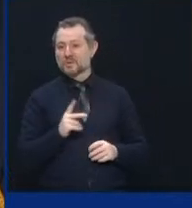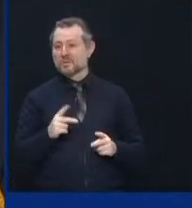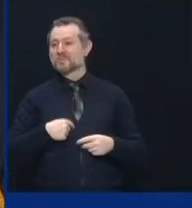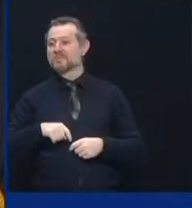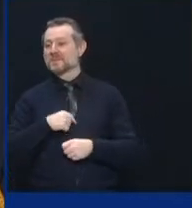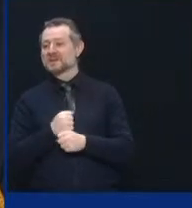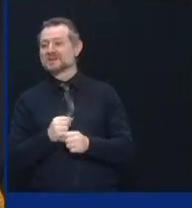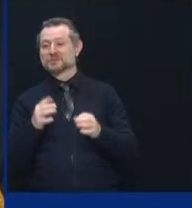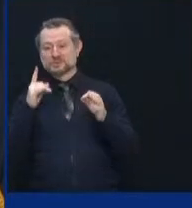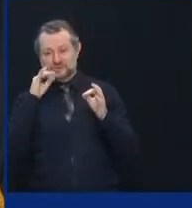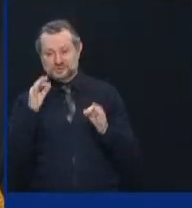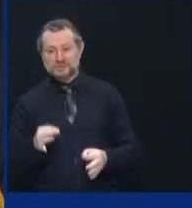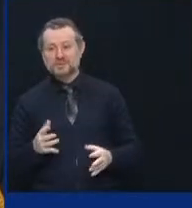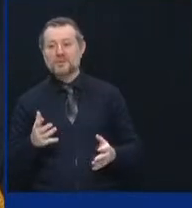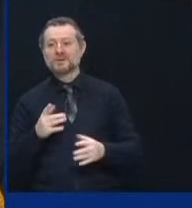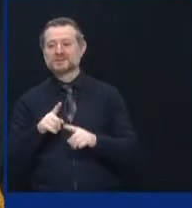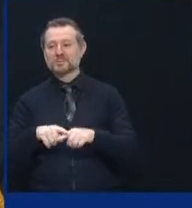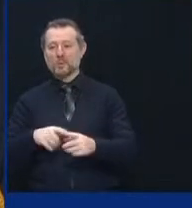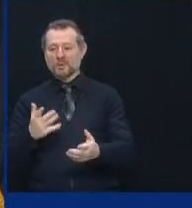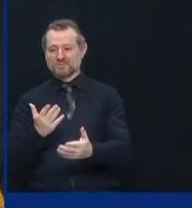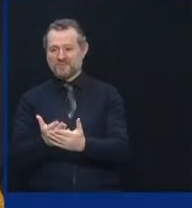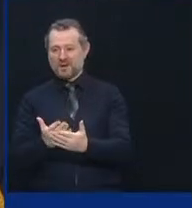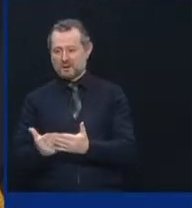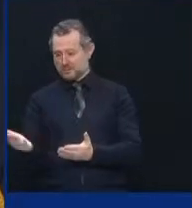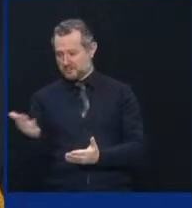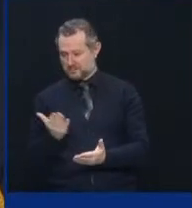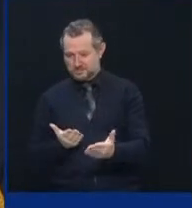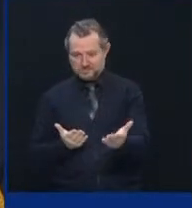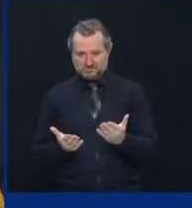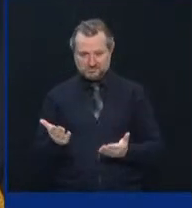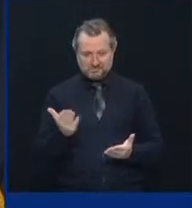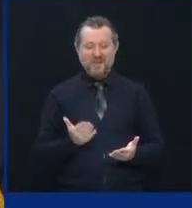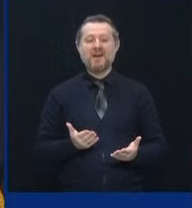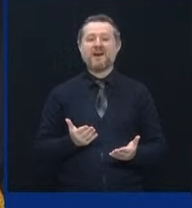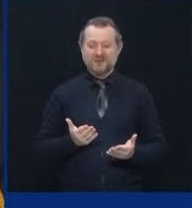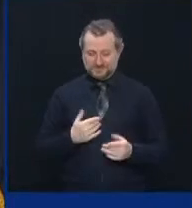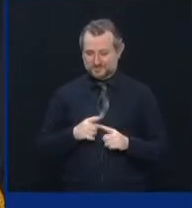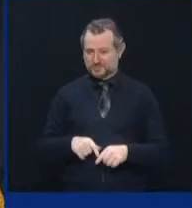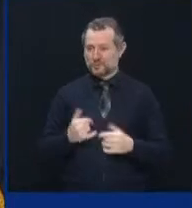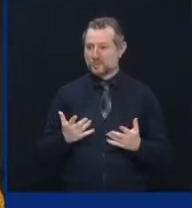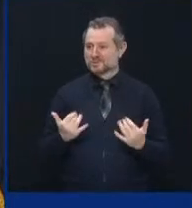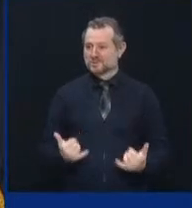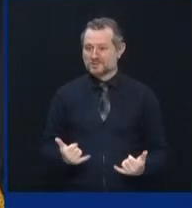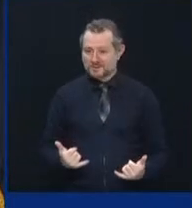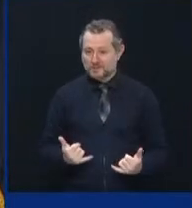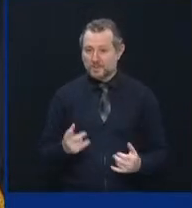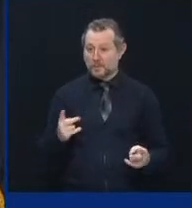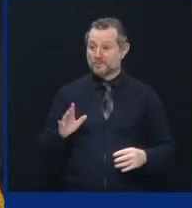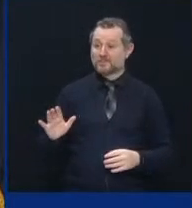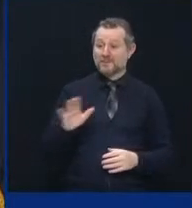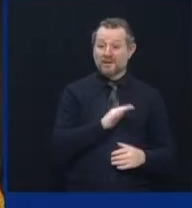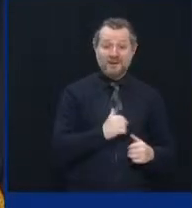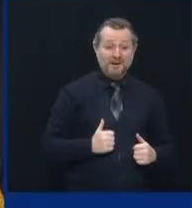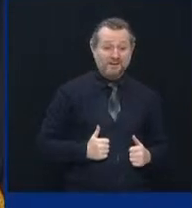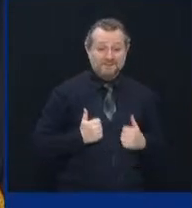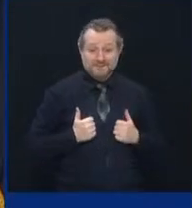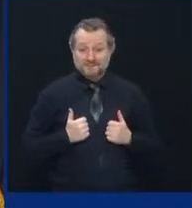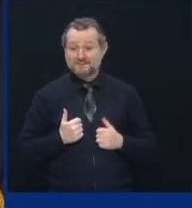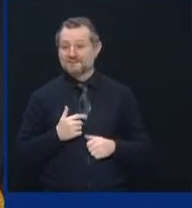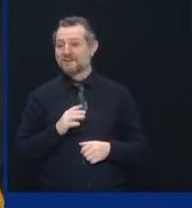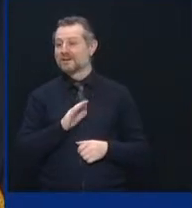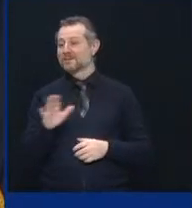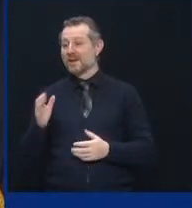today. And you're talking about livelihoods and the economy and billions